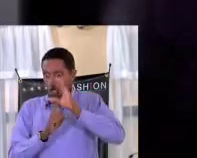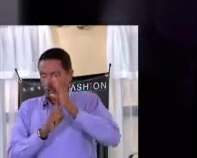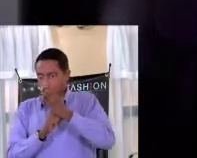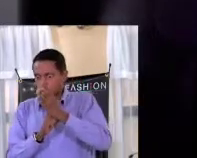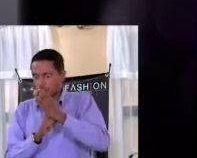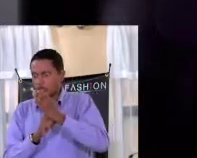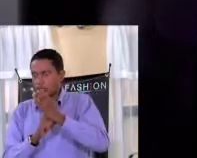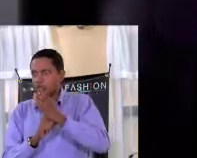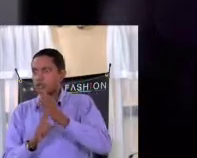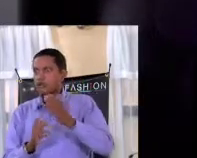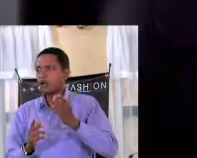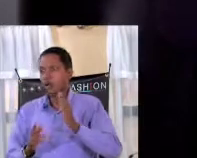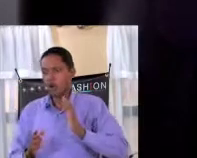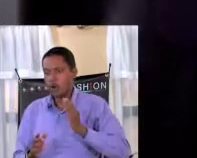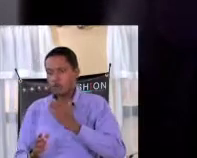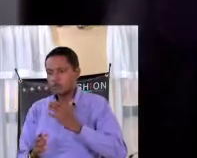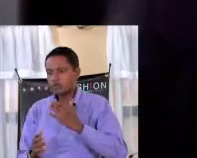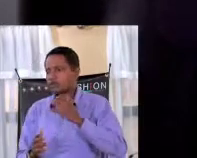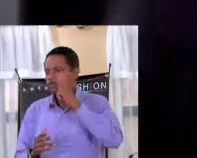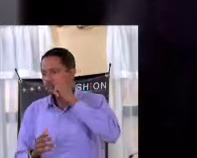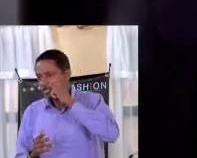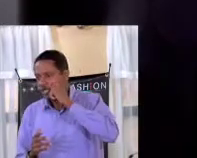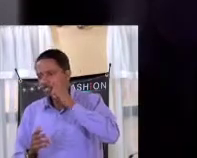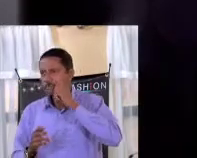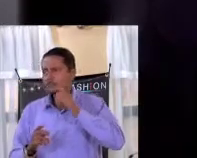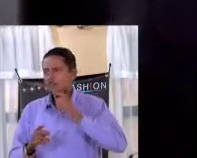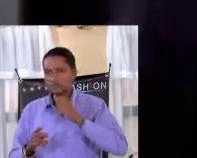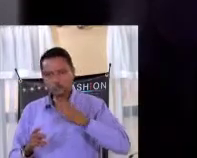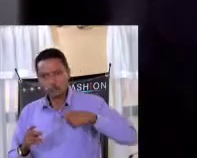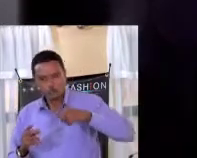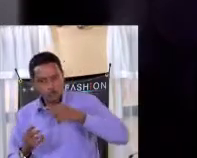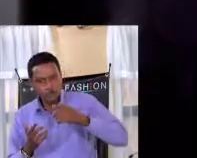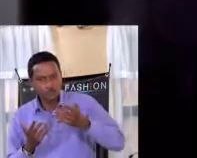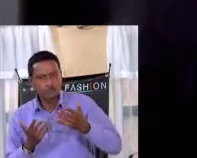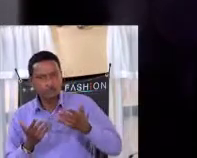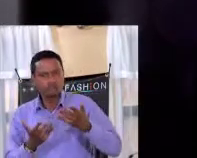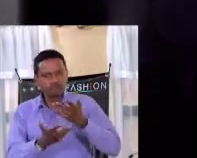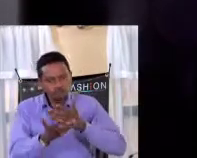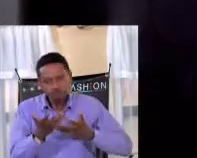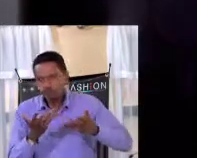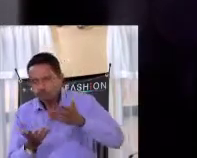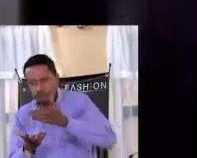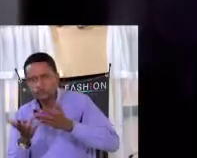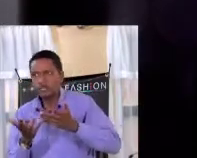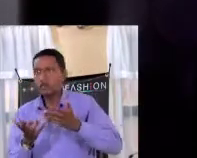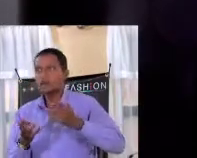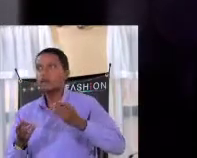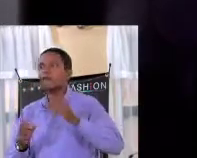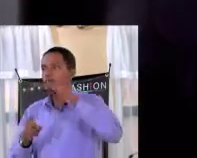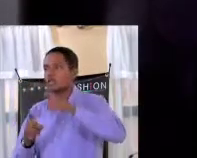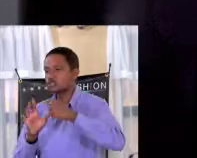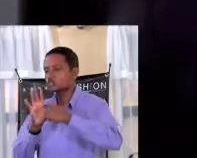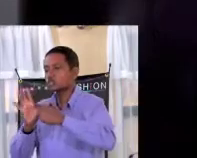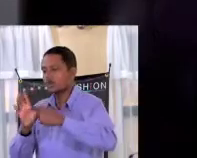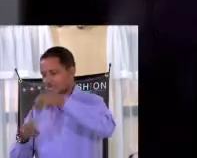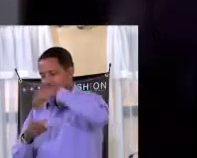know? The way we associate with each other, how we confront our realities in this part of the world is different.